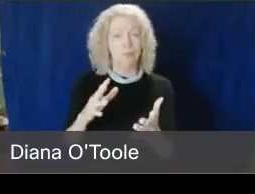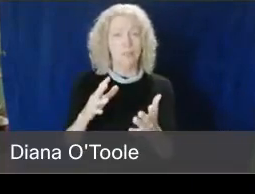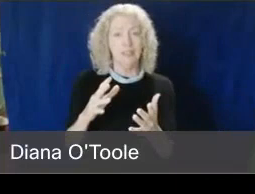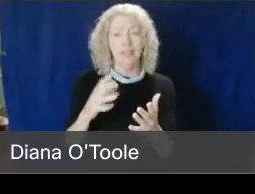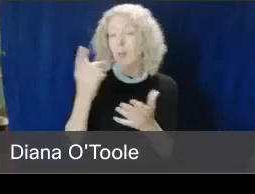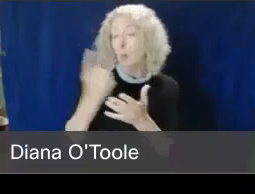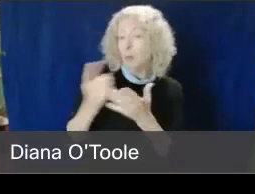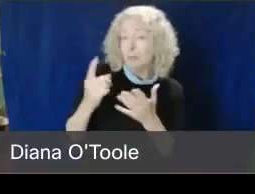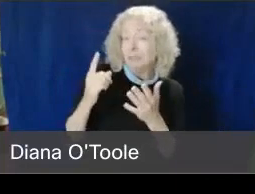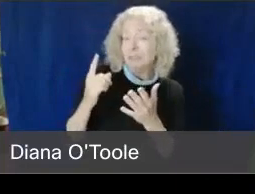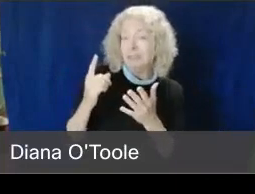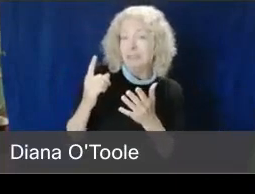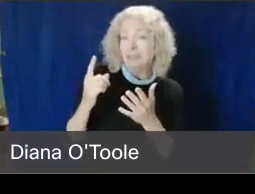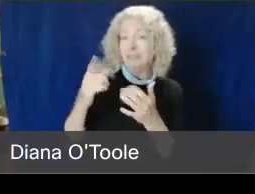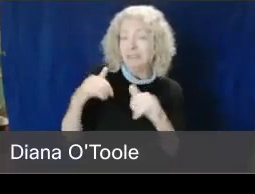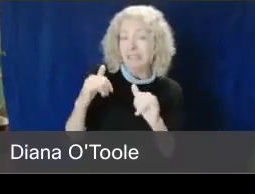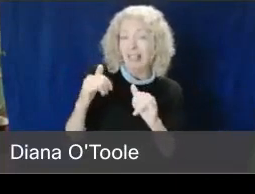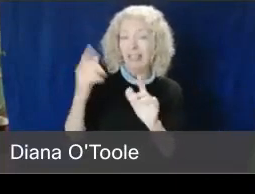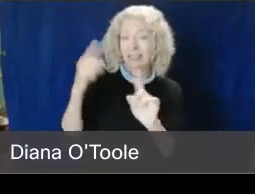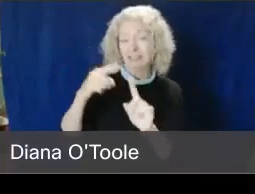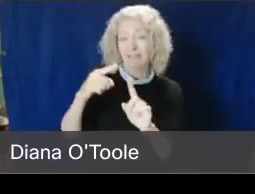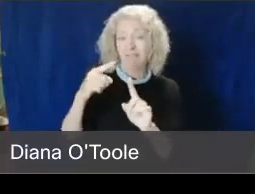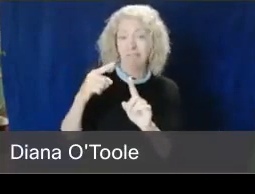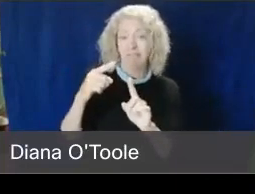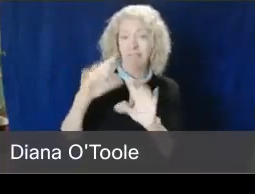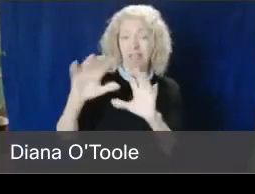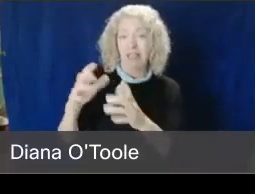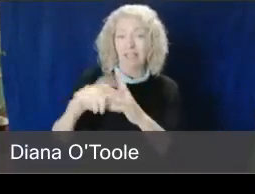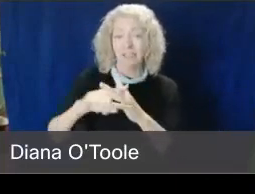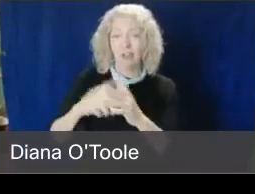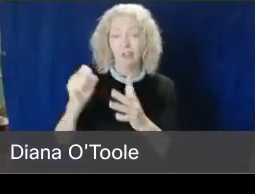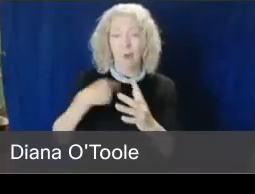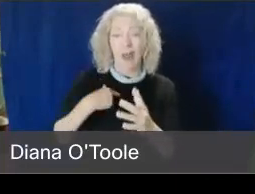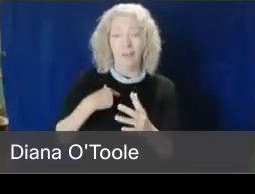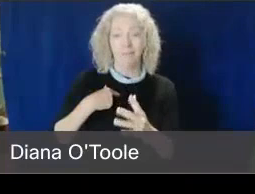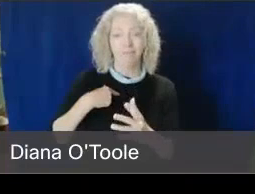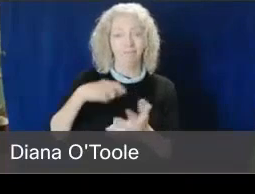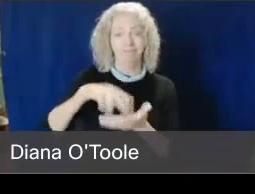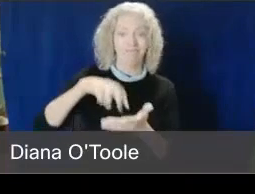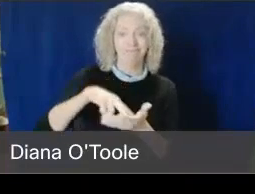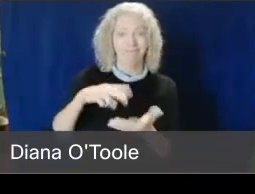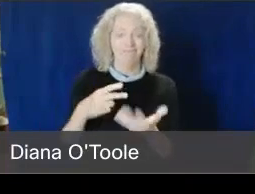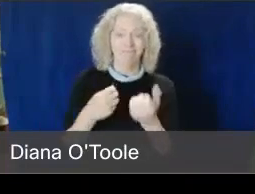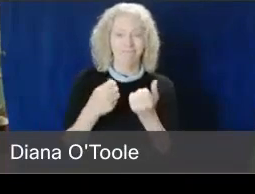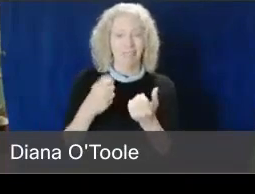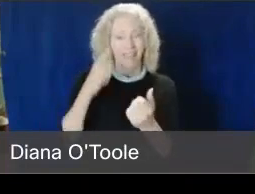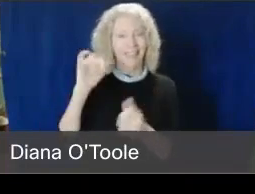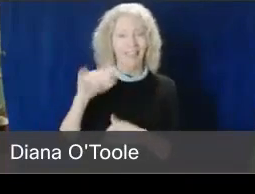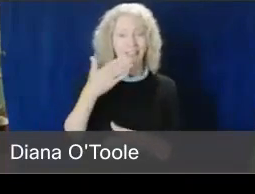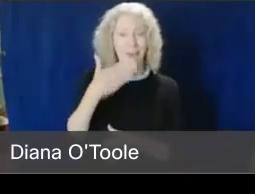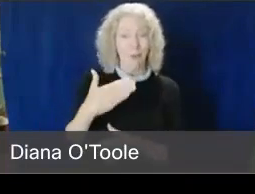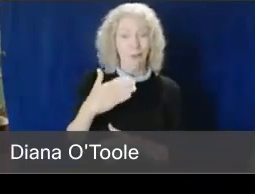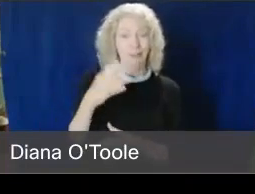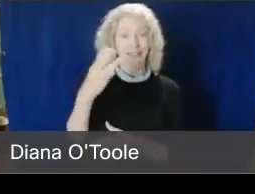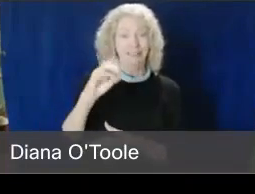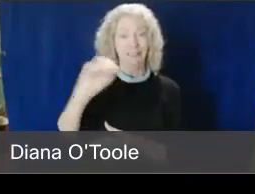down in enrollment by 16%. And I'm cheering that, but I'm cheering it this morning. And just a quick reminder, I'll probably touch